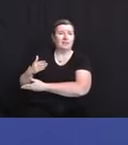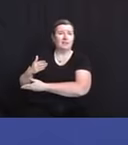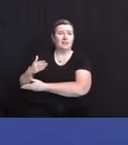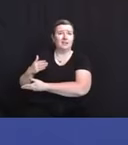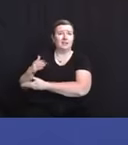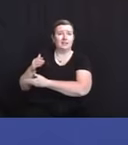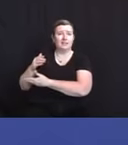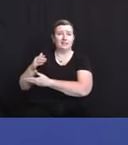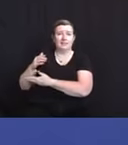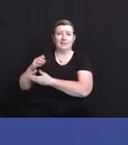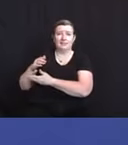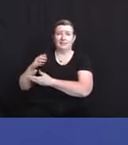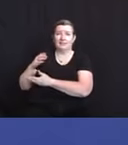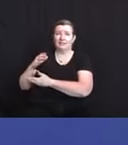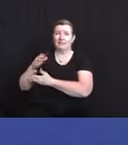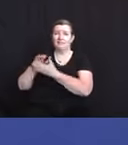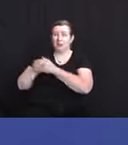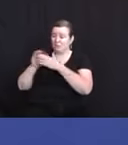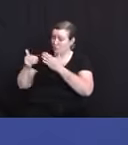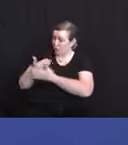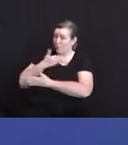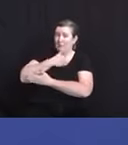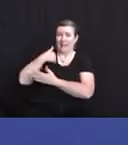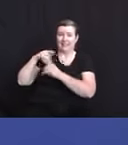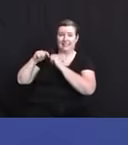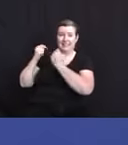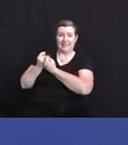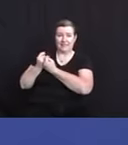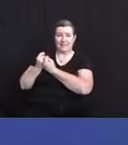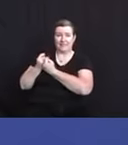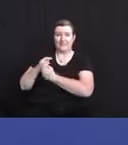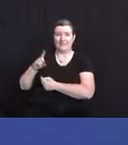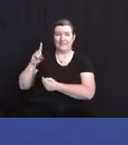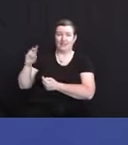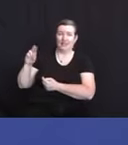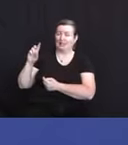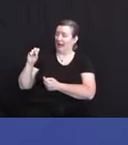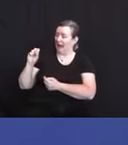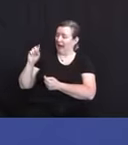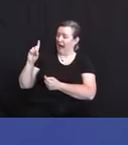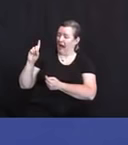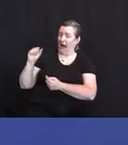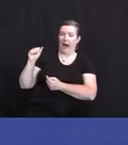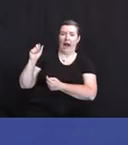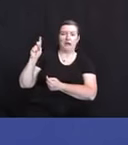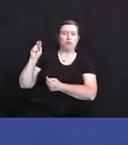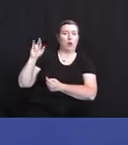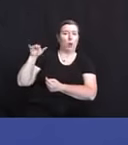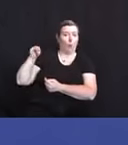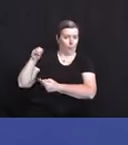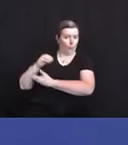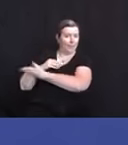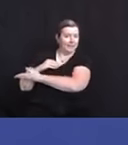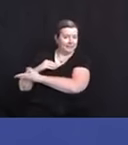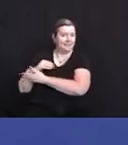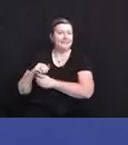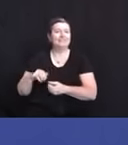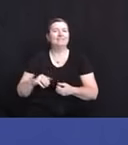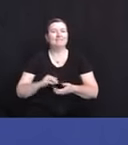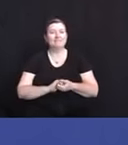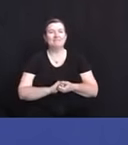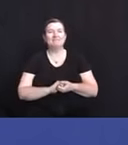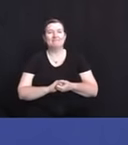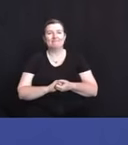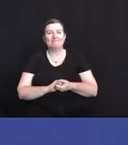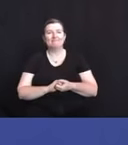team. Judy, Pat, as always. Jared, we referred to you. We put an APB out for you earlier, but we were happy to see you